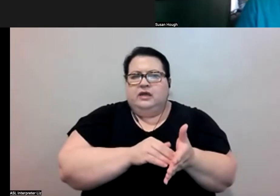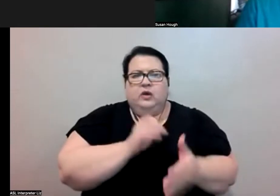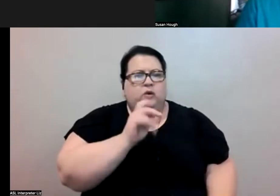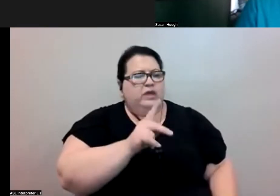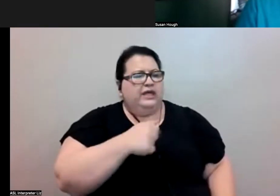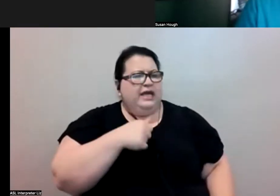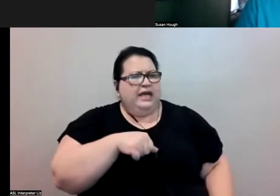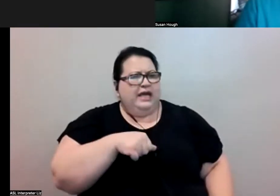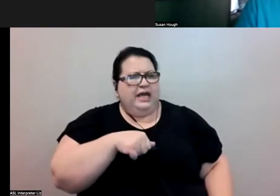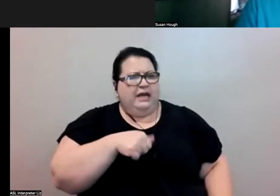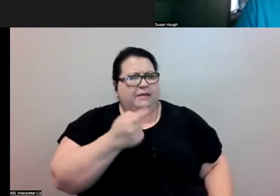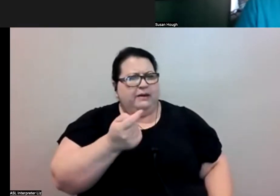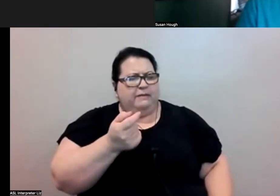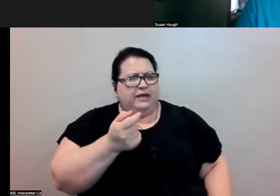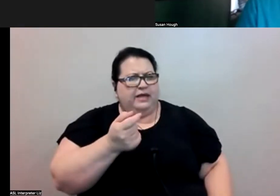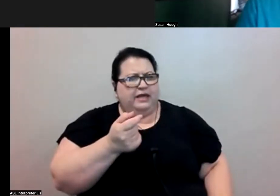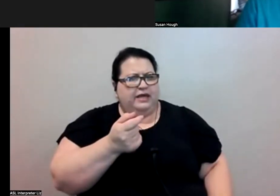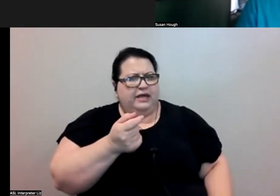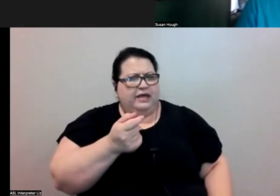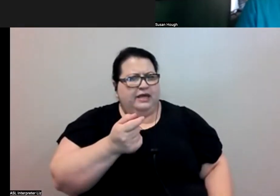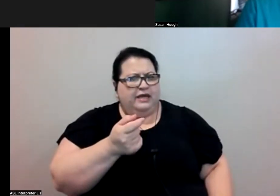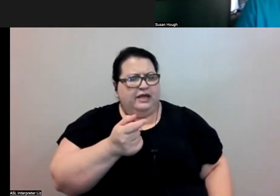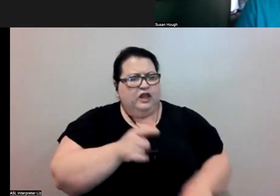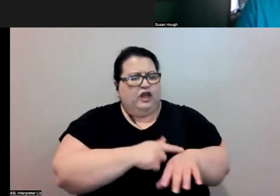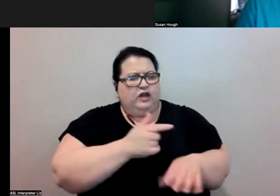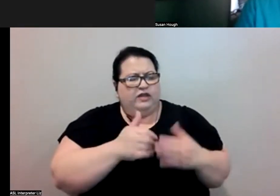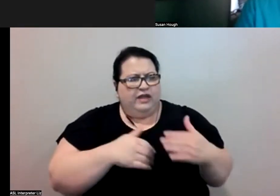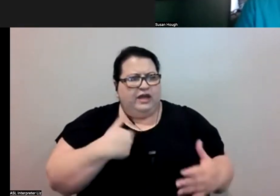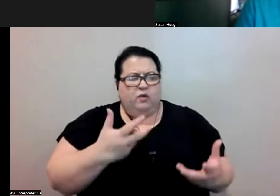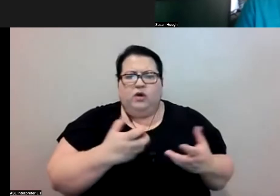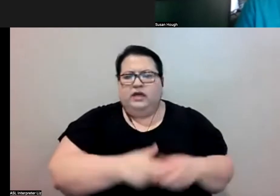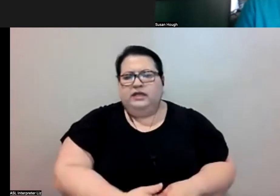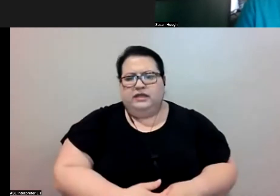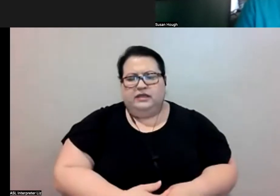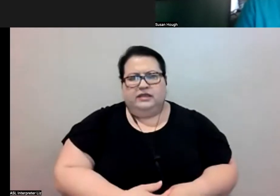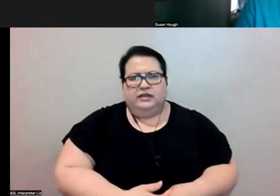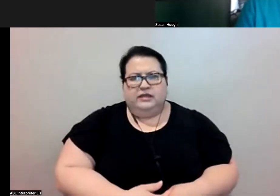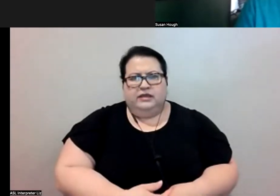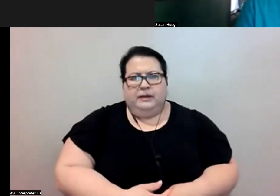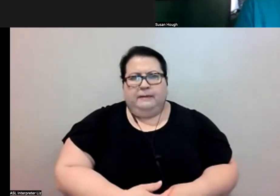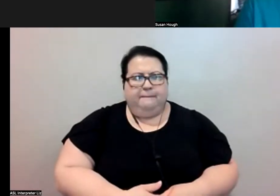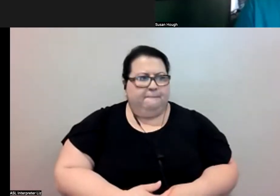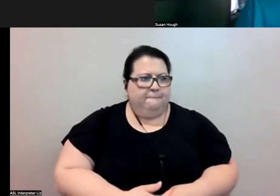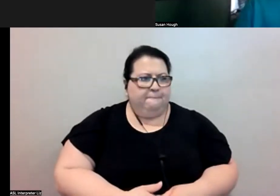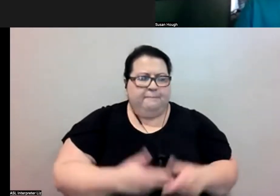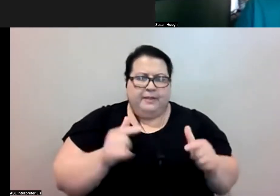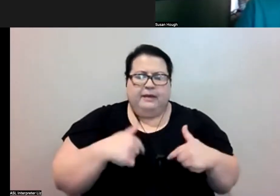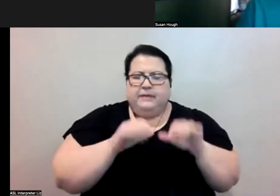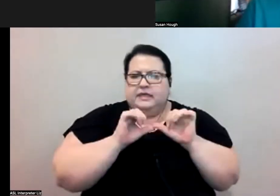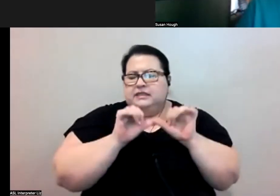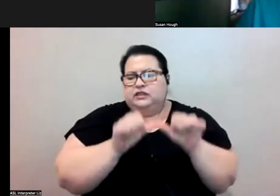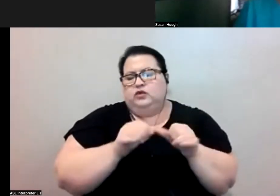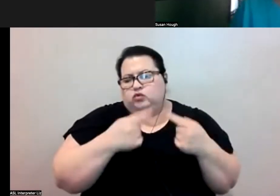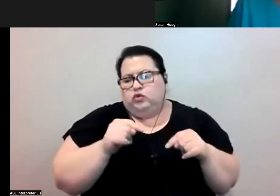I'm running a little longer than I wanted to. So let me just let me just keep going and